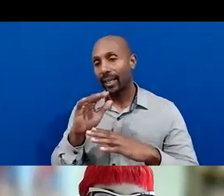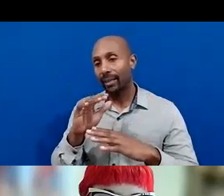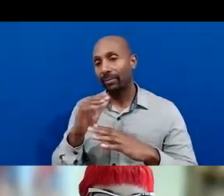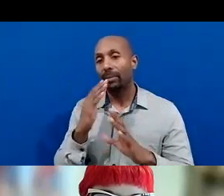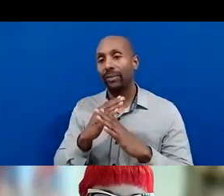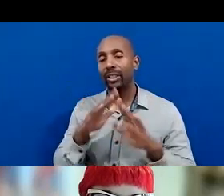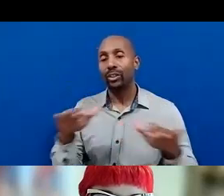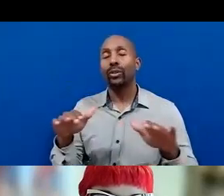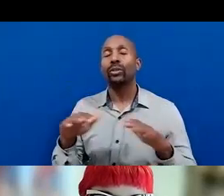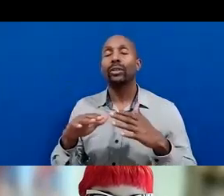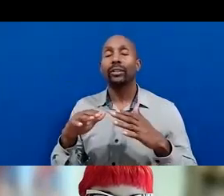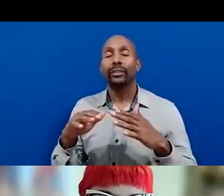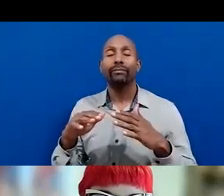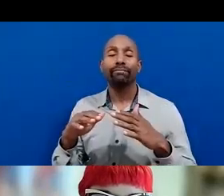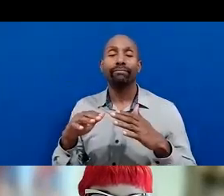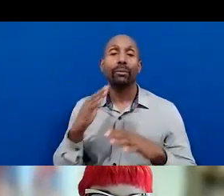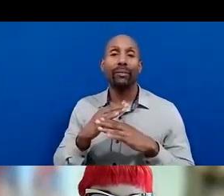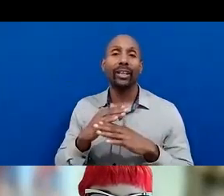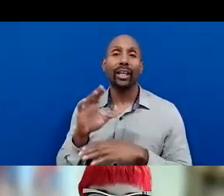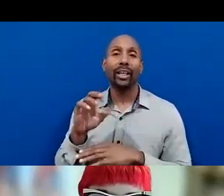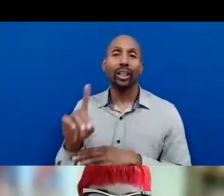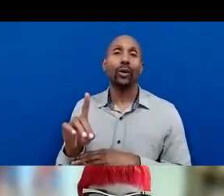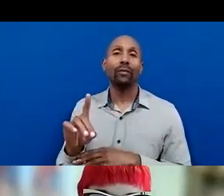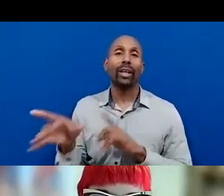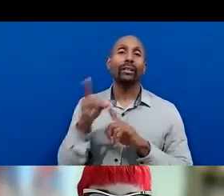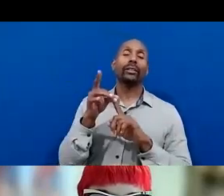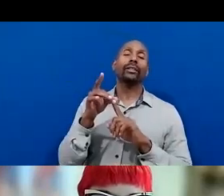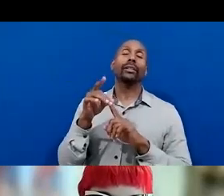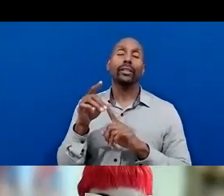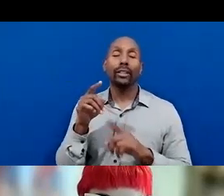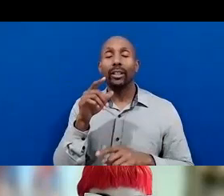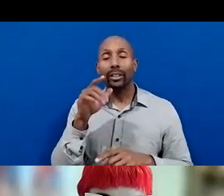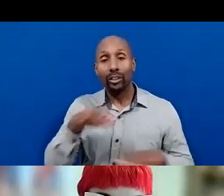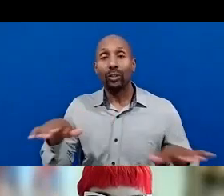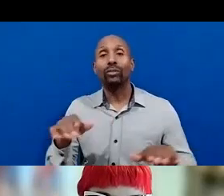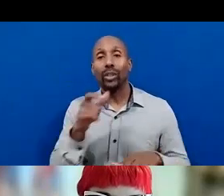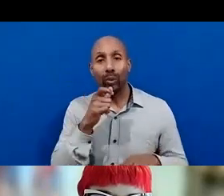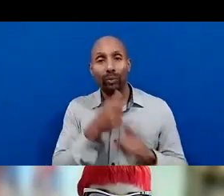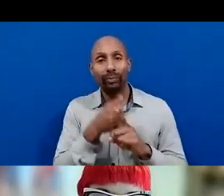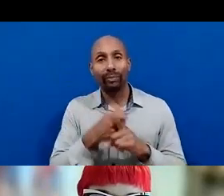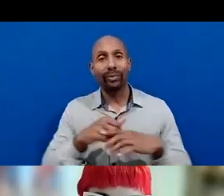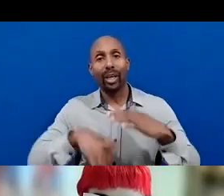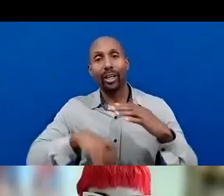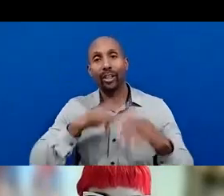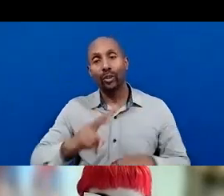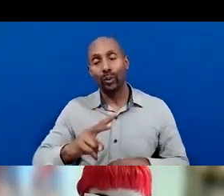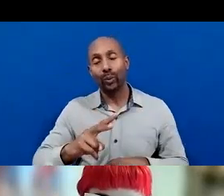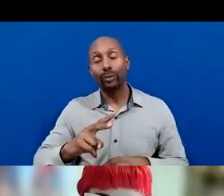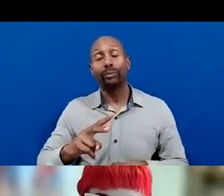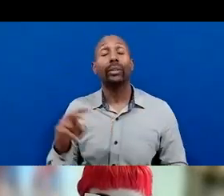children from getting COVID who were 6 months to less than 2 years of age, and